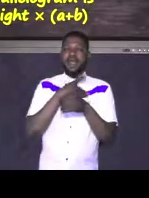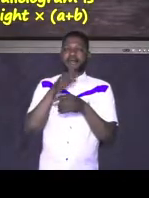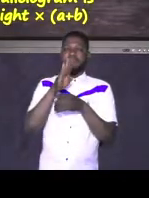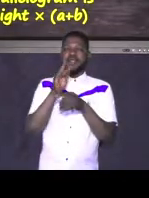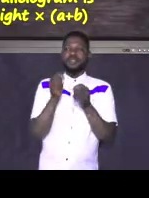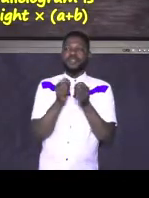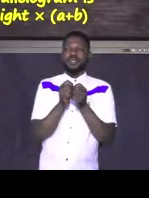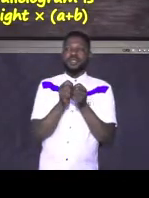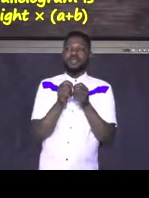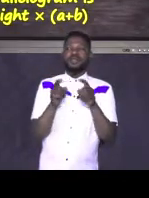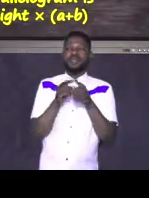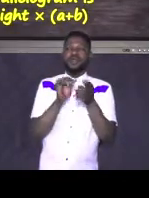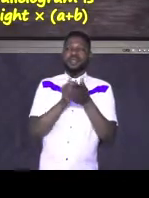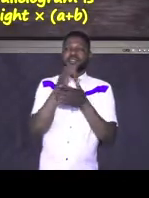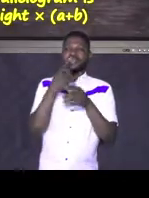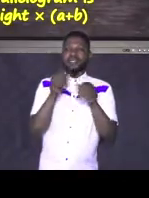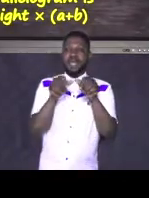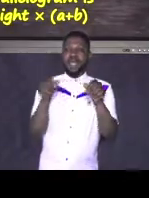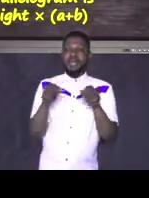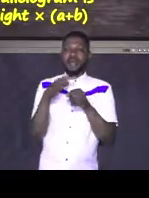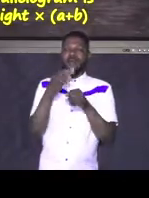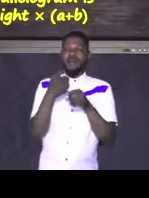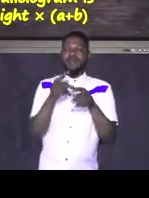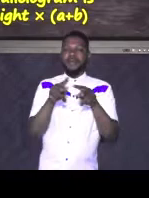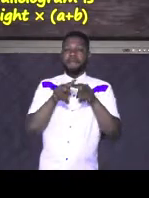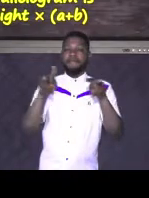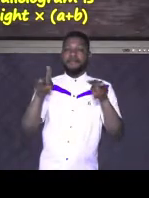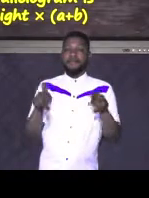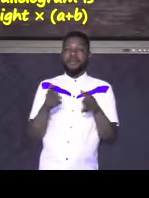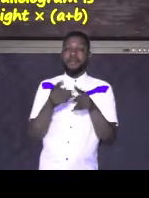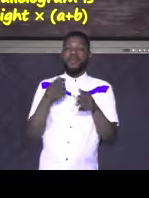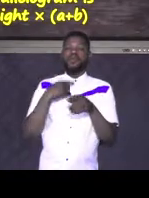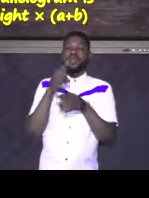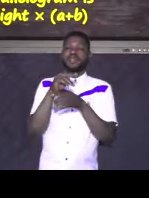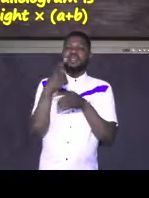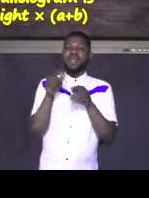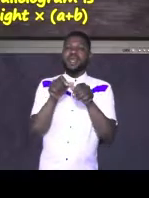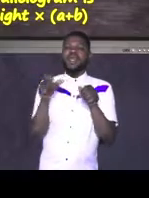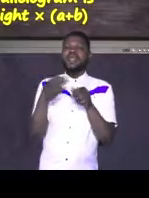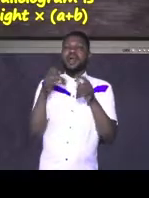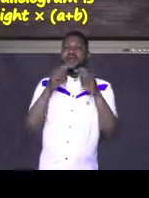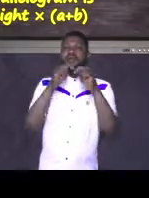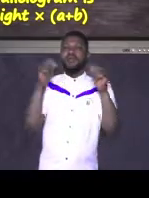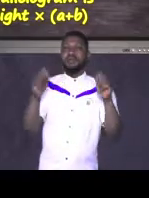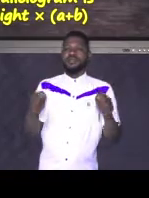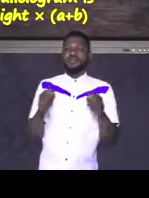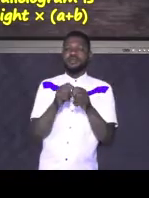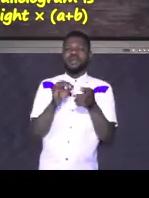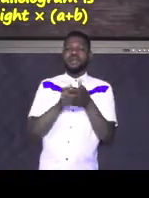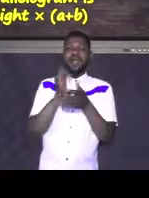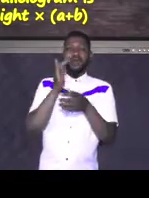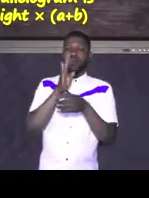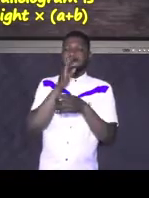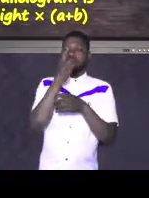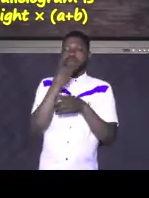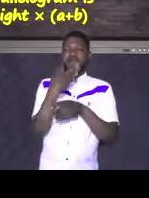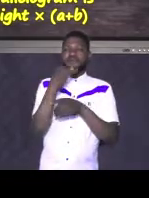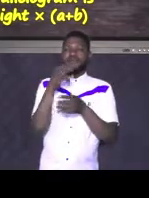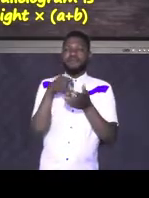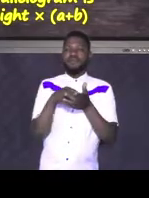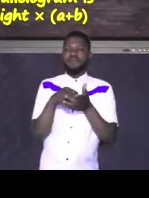B together. So that is the area of the parallelogram, but we only need the area of the trapezoid, and so that will be half of